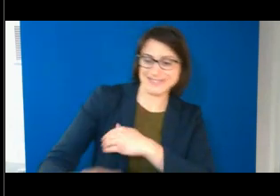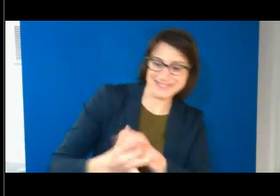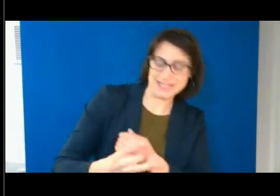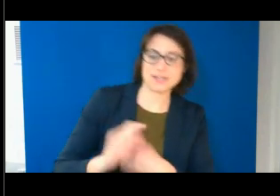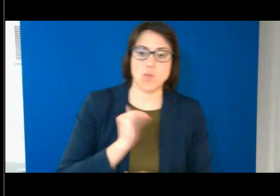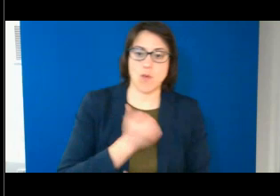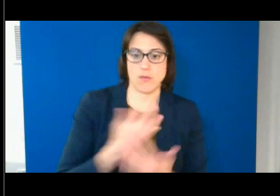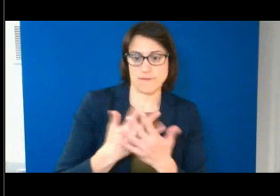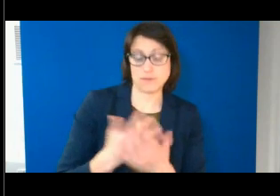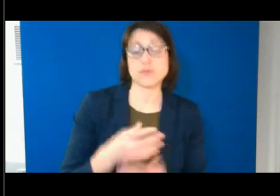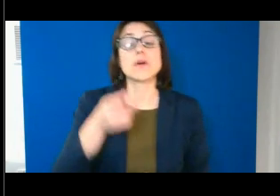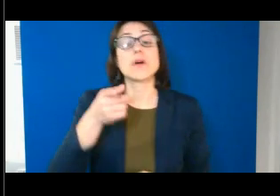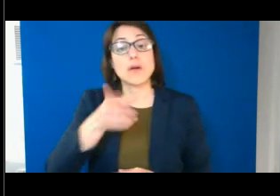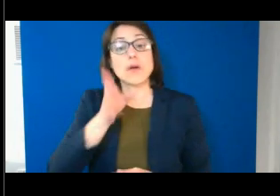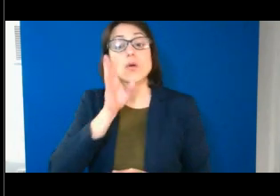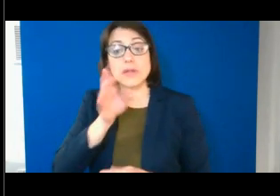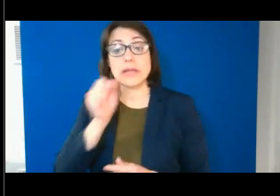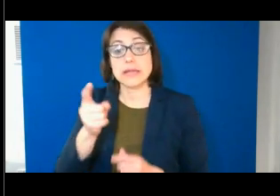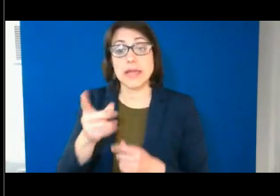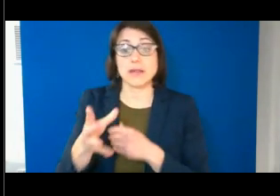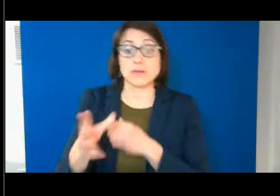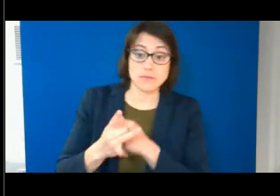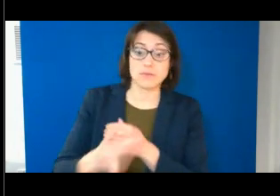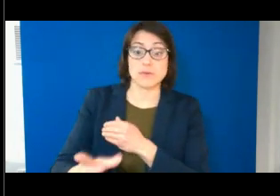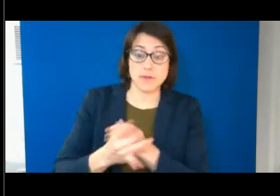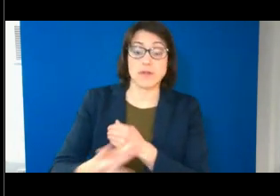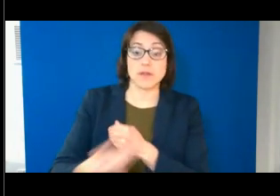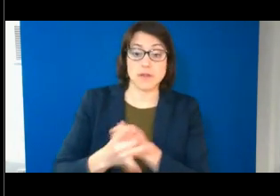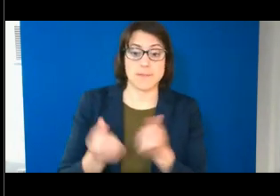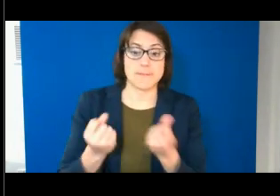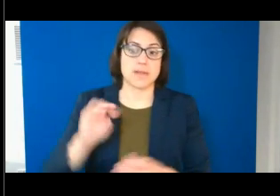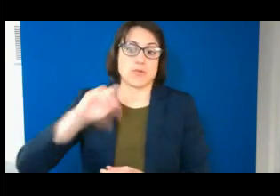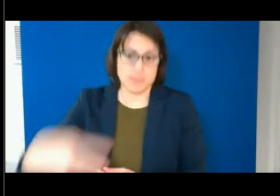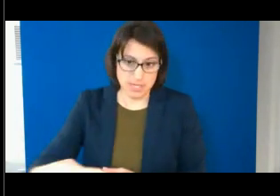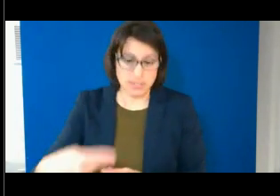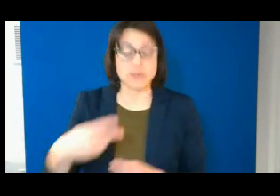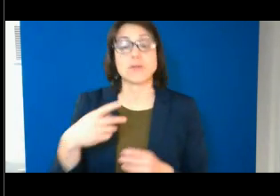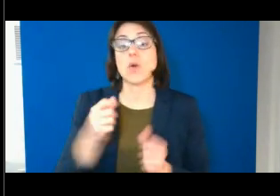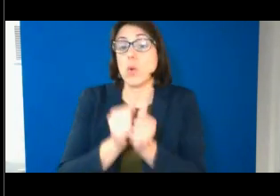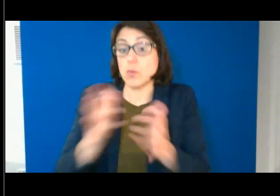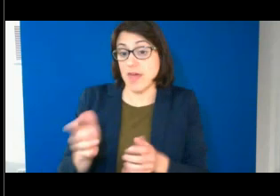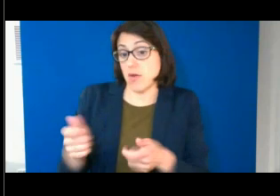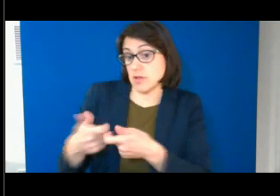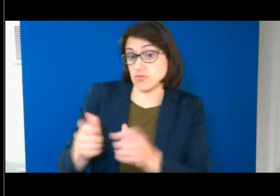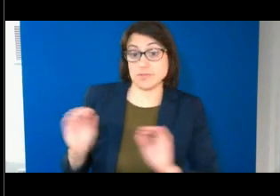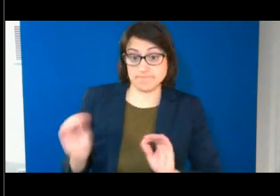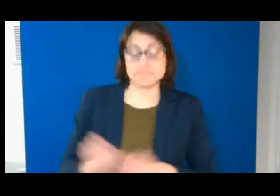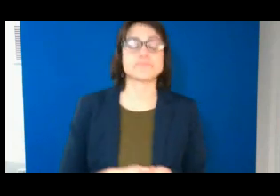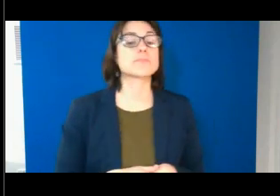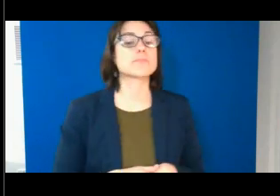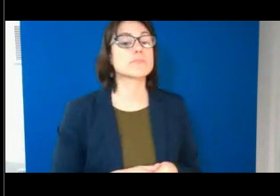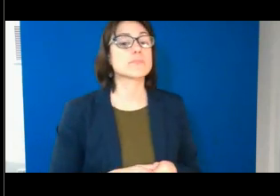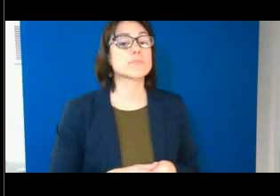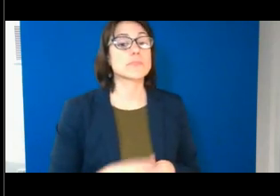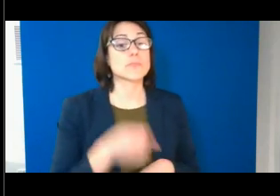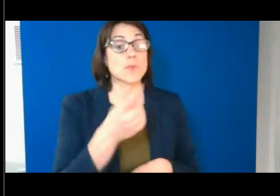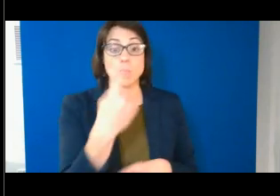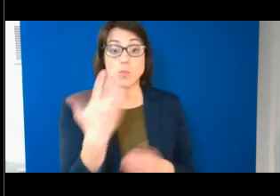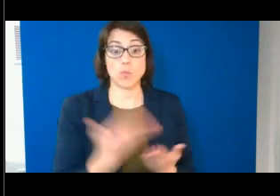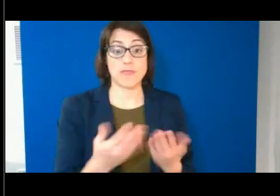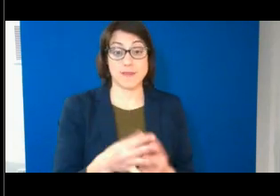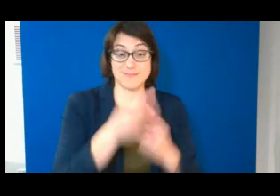lot of microplastic passively without any electricity or pumps. Next slide, please. And one thing that's really unique about this filter is probably a